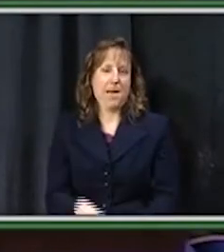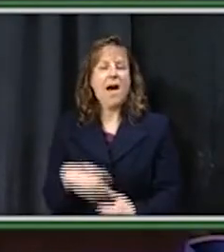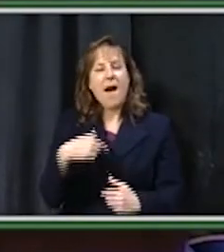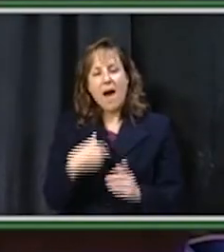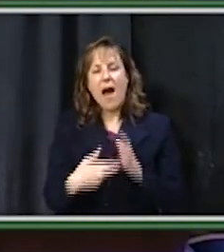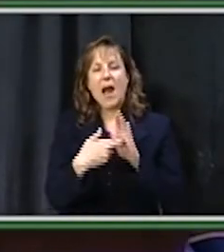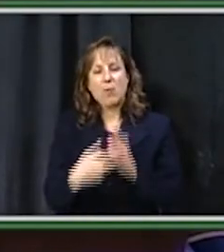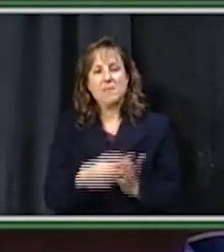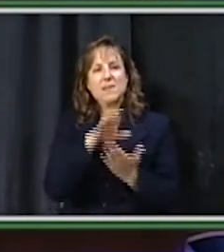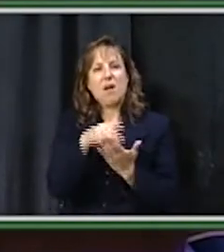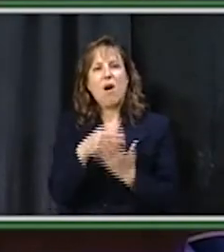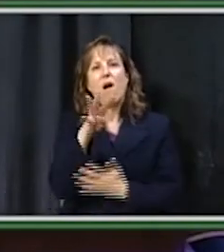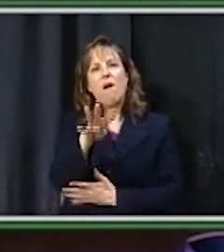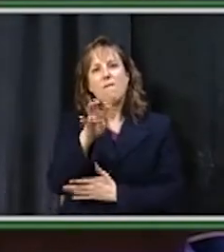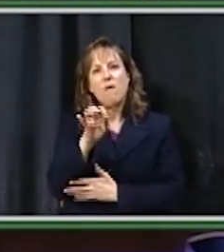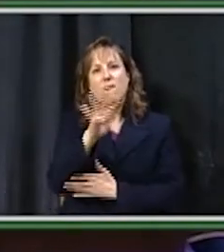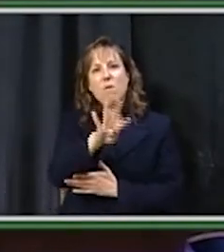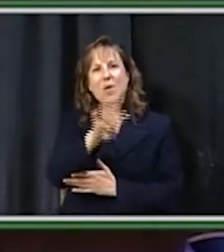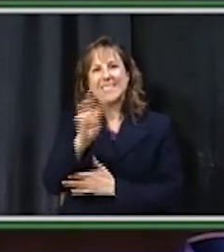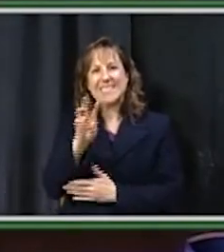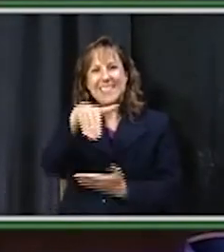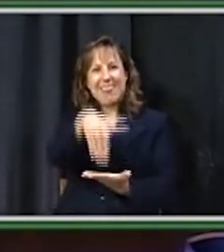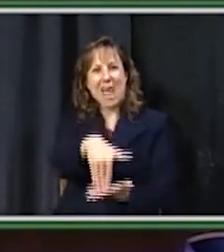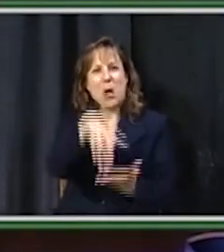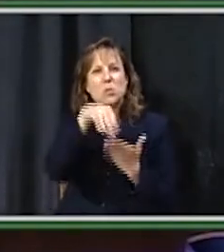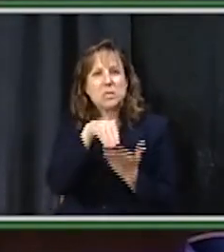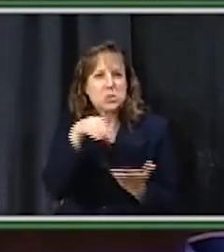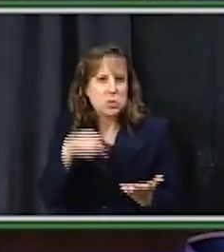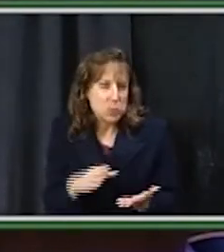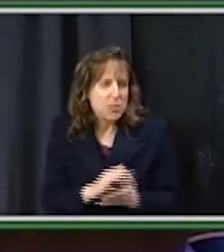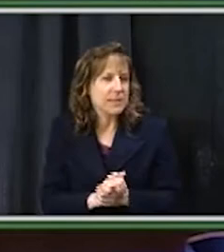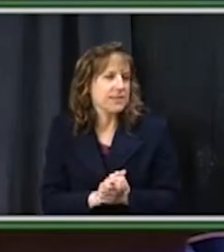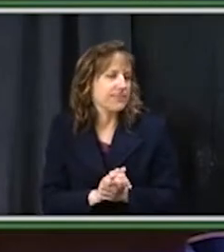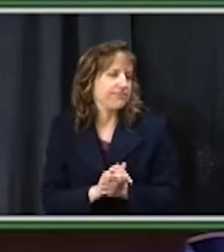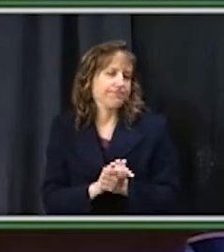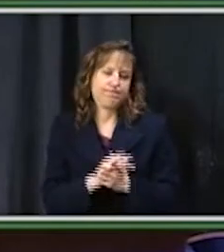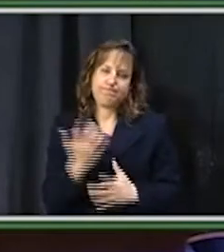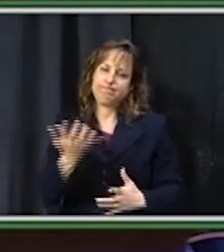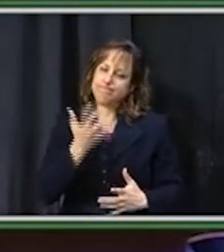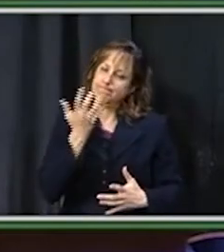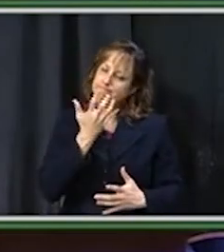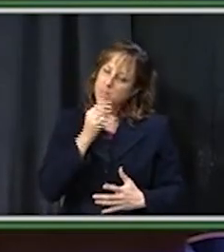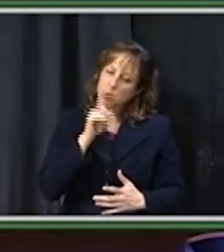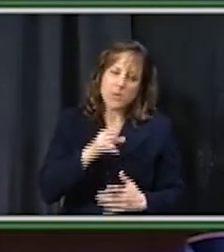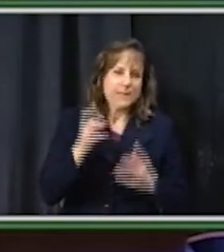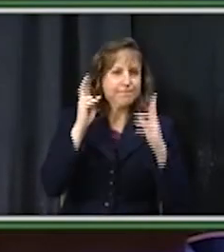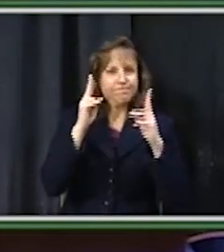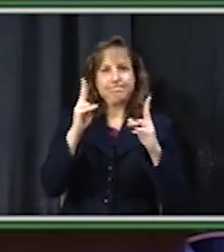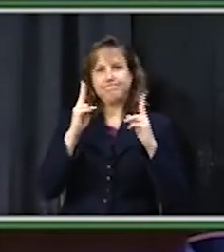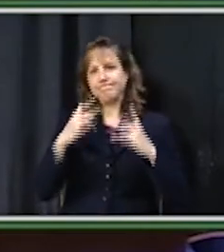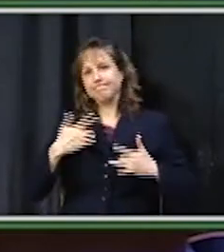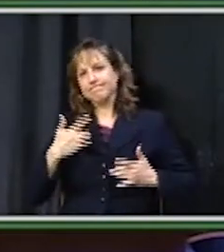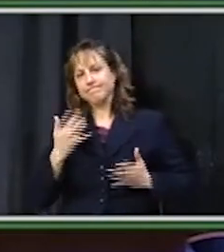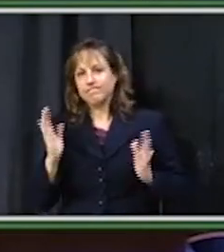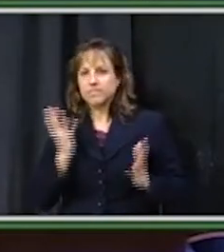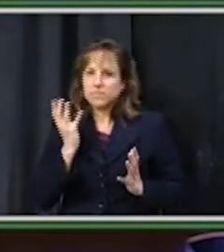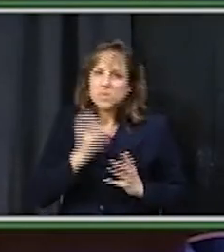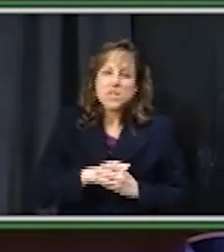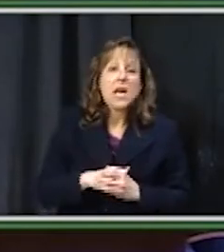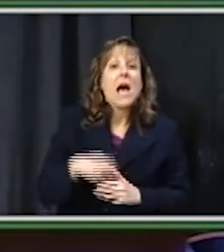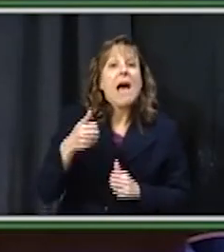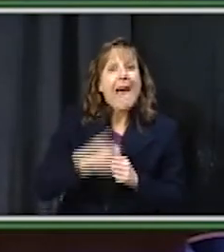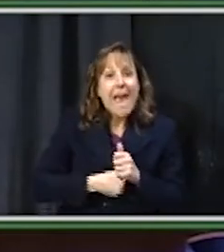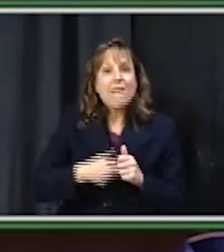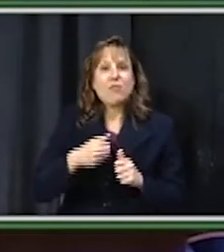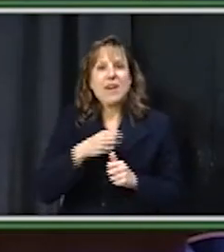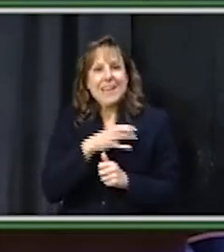all 446,000 of us students, and it was a privilege to do so. In every committee meeting and legislative